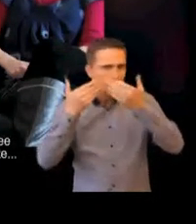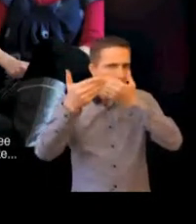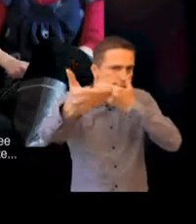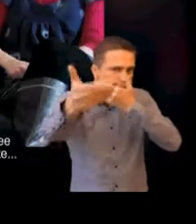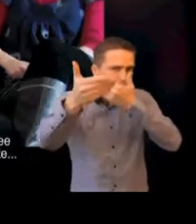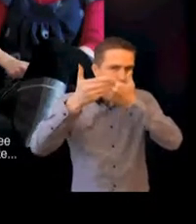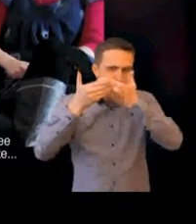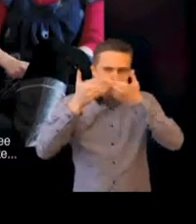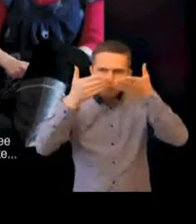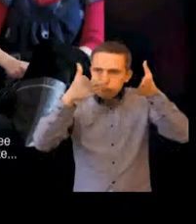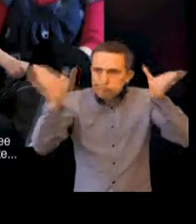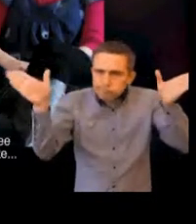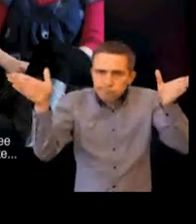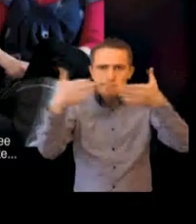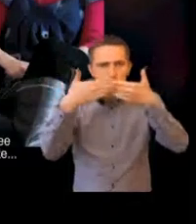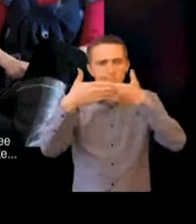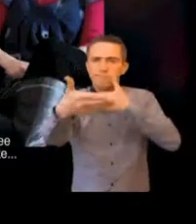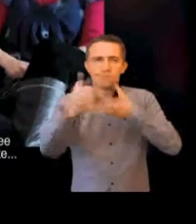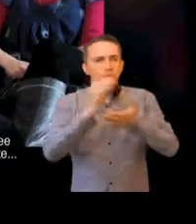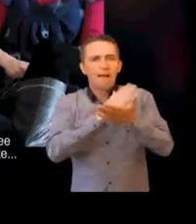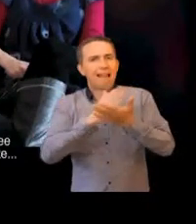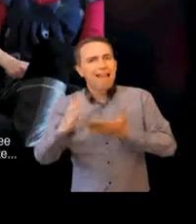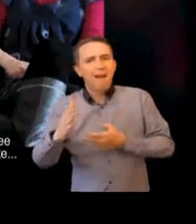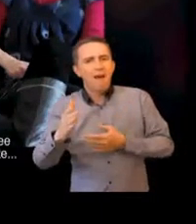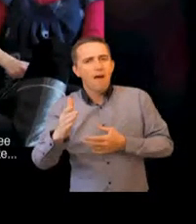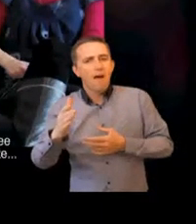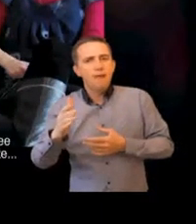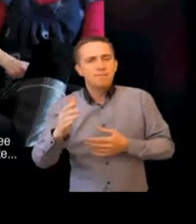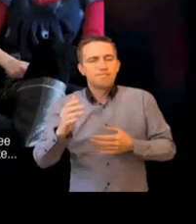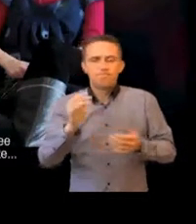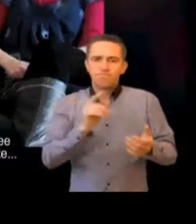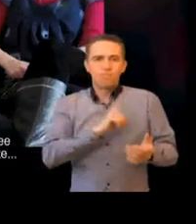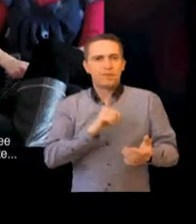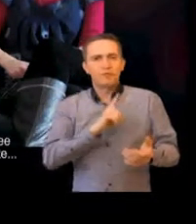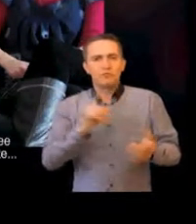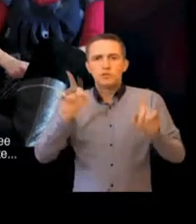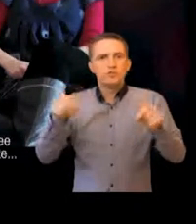So therefore she can't process what she's seeing here.